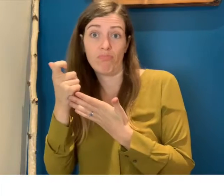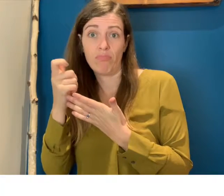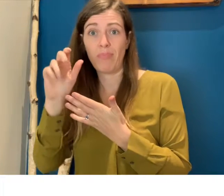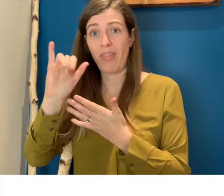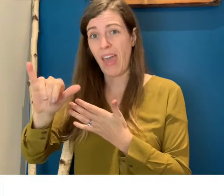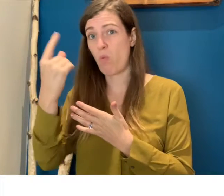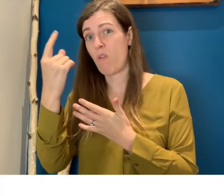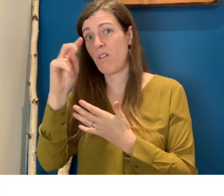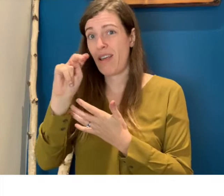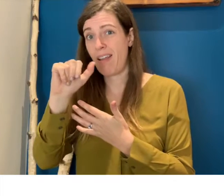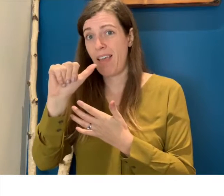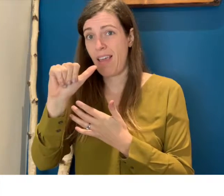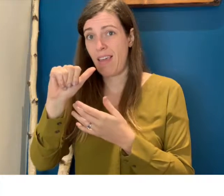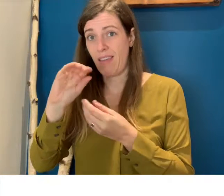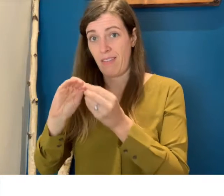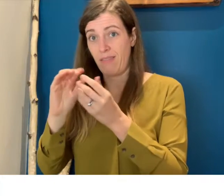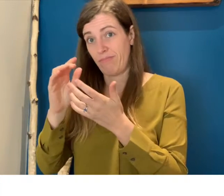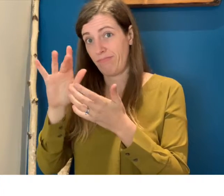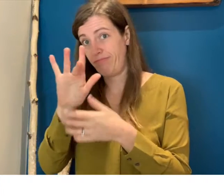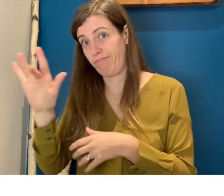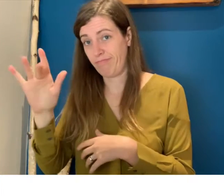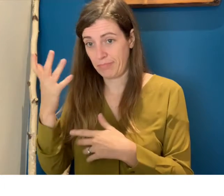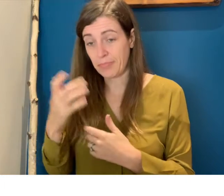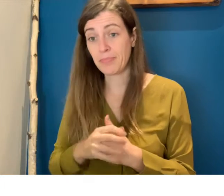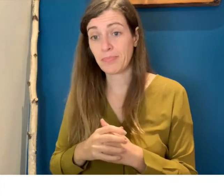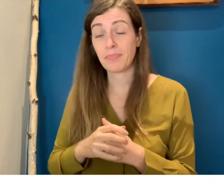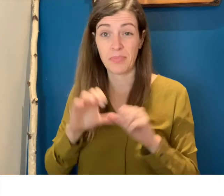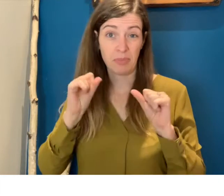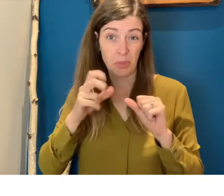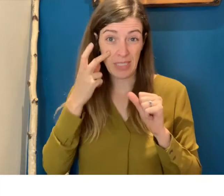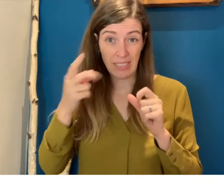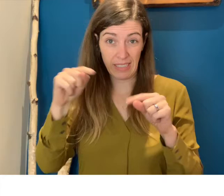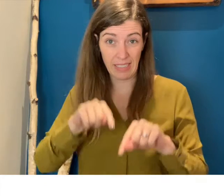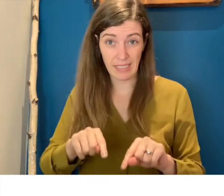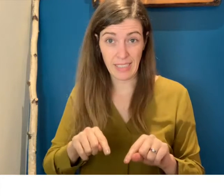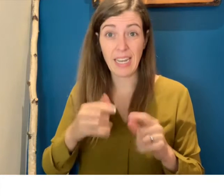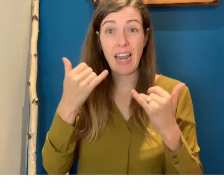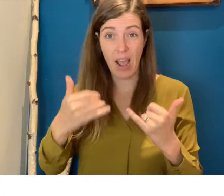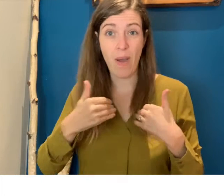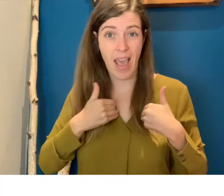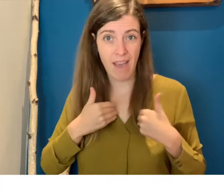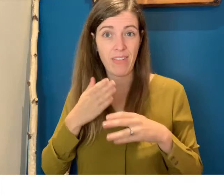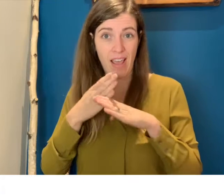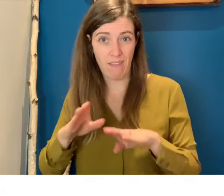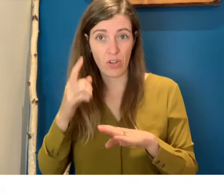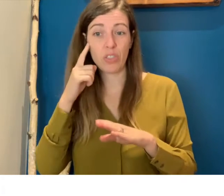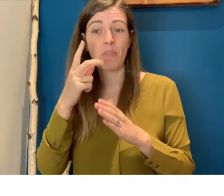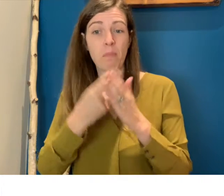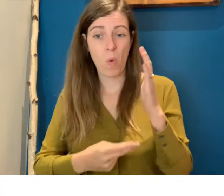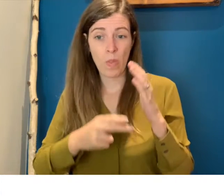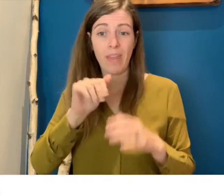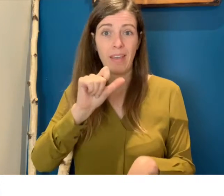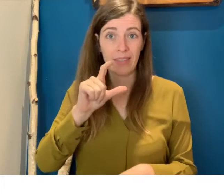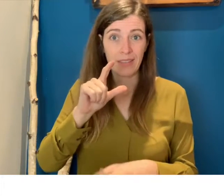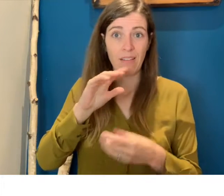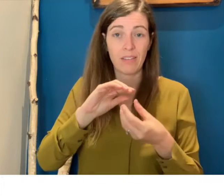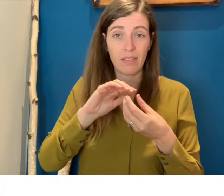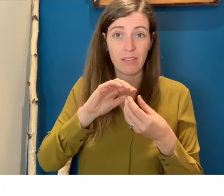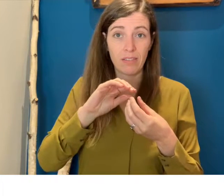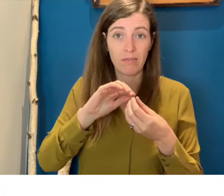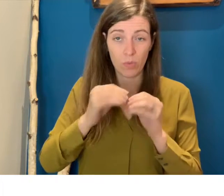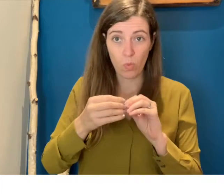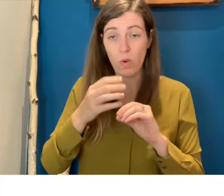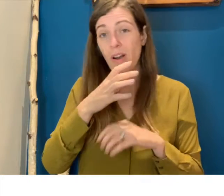And what that does is that'll eliminate that one NA value that we have in our data set and recompute that average. And if I run that again, you can